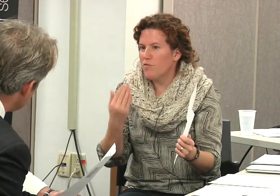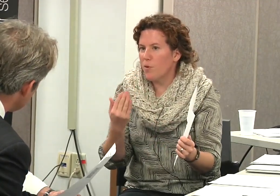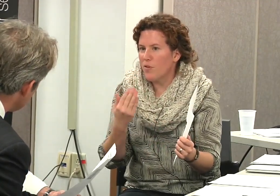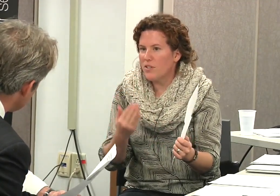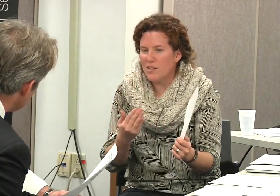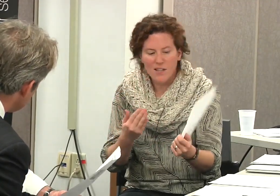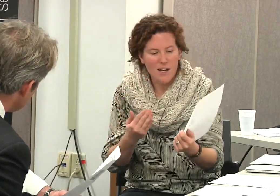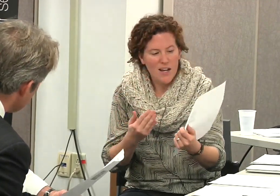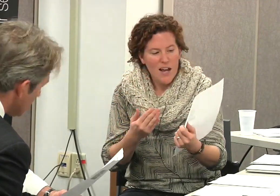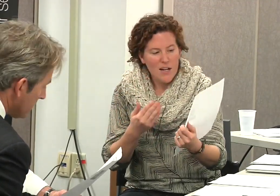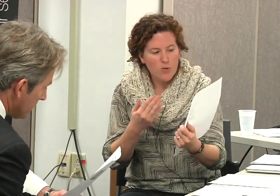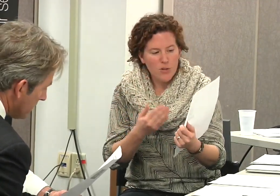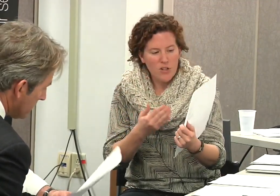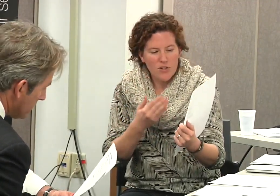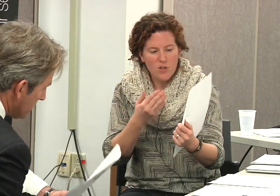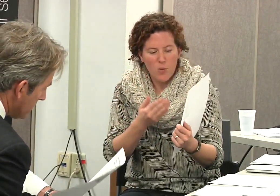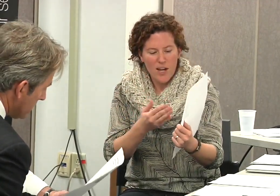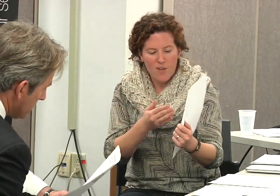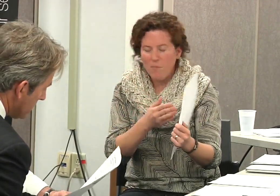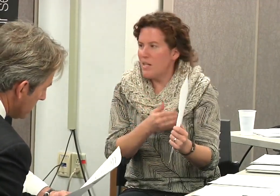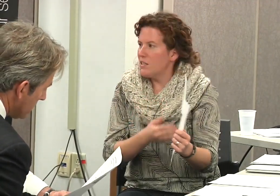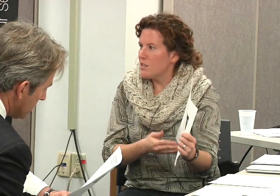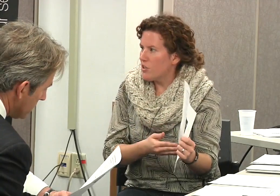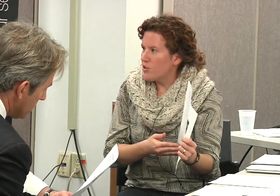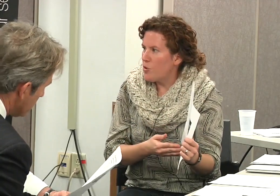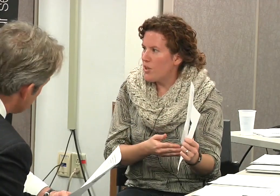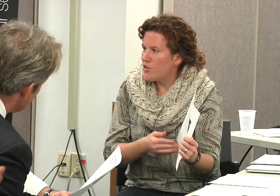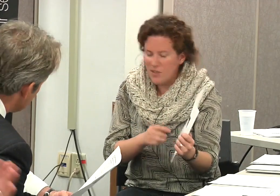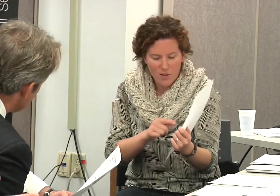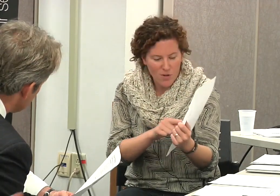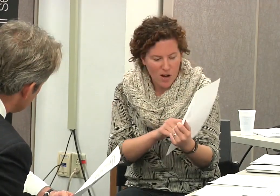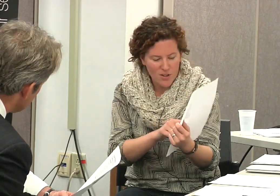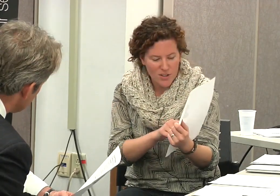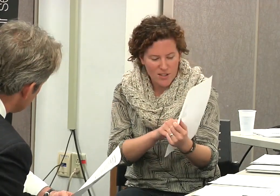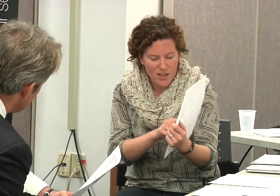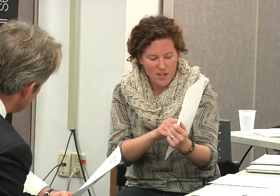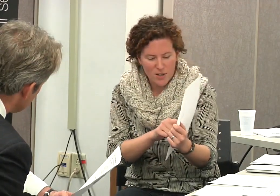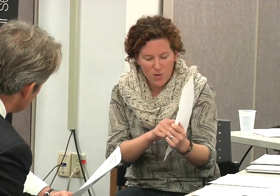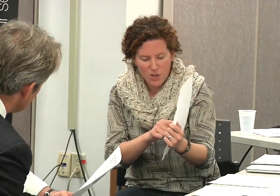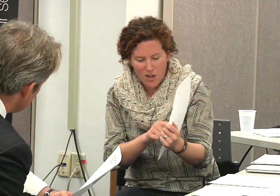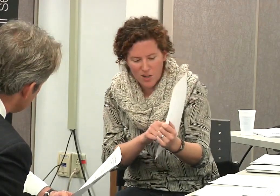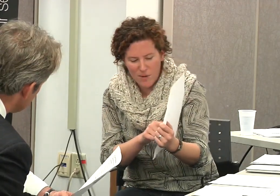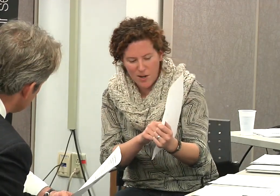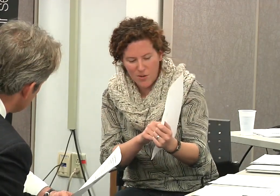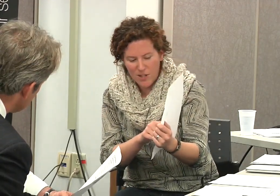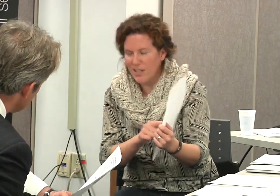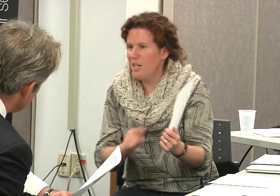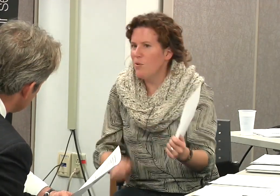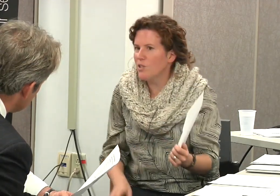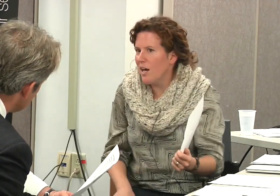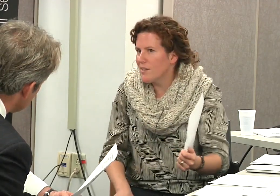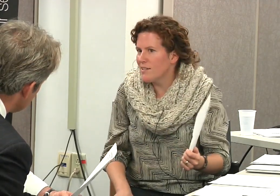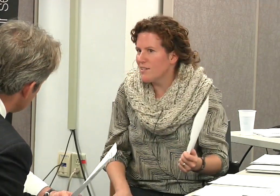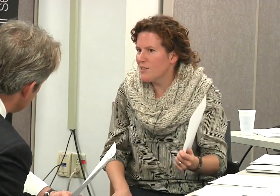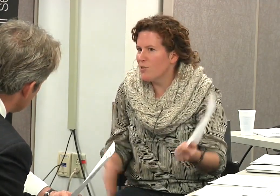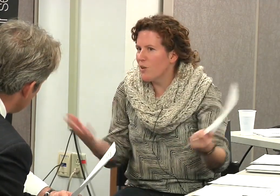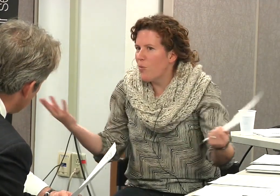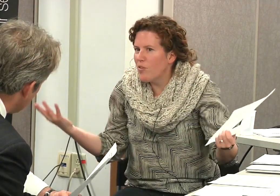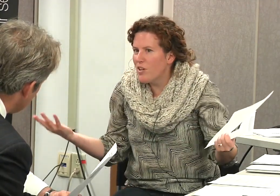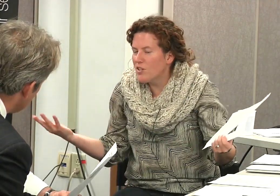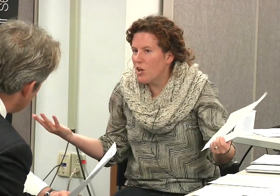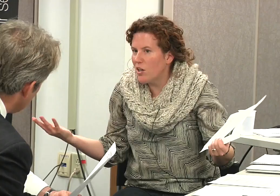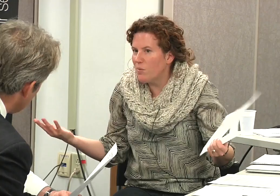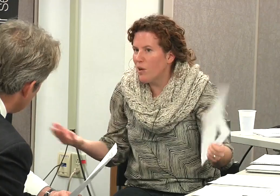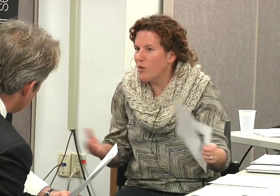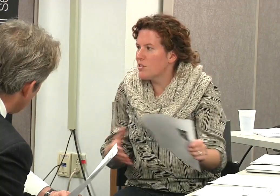short one and really straightforward in the sense that it's really just a way of making discussion questions that are not just saying, go talk about chemotaxis.